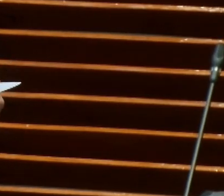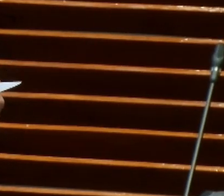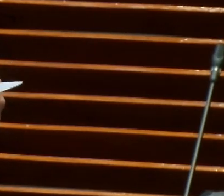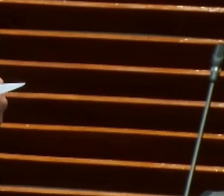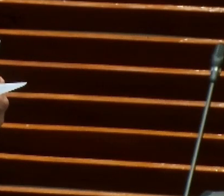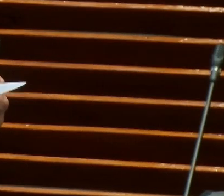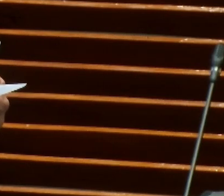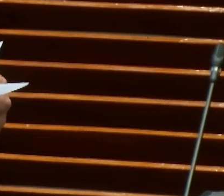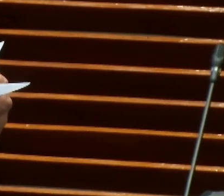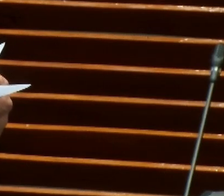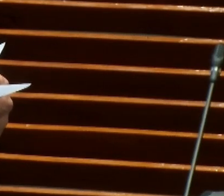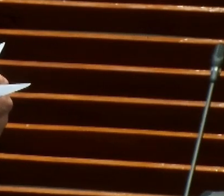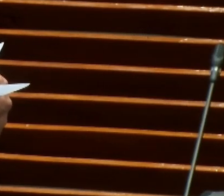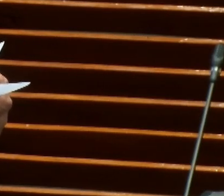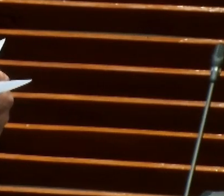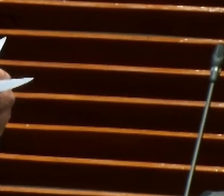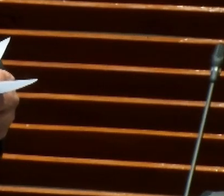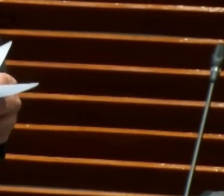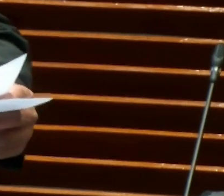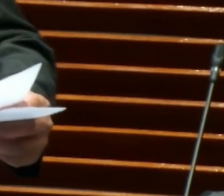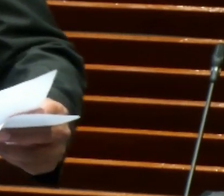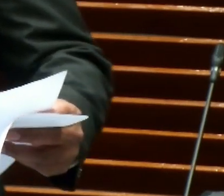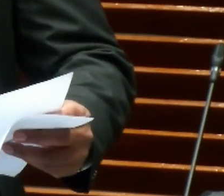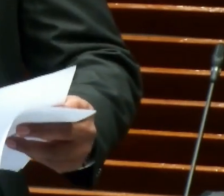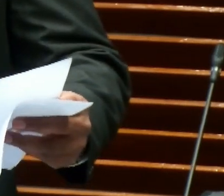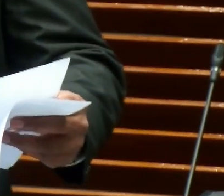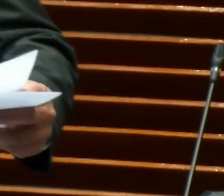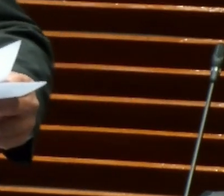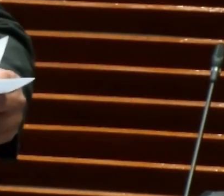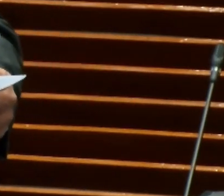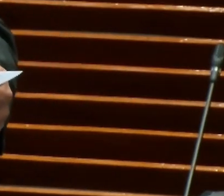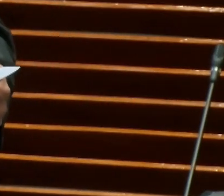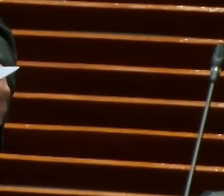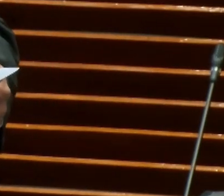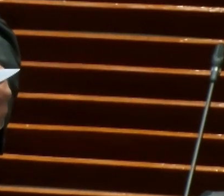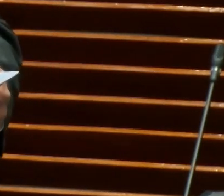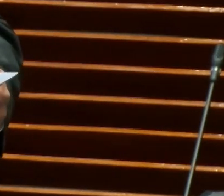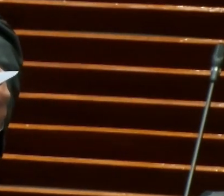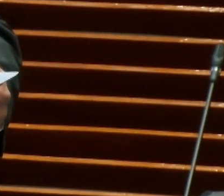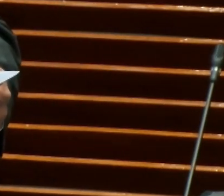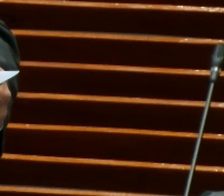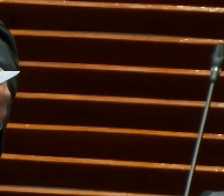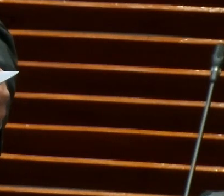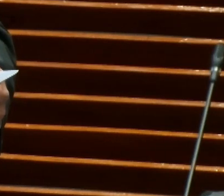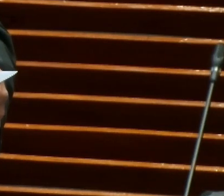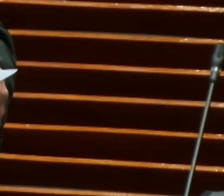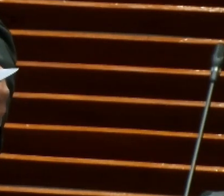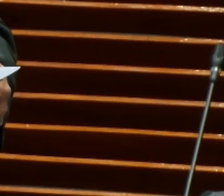our agriculture production and its contribution to GDP, which was once a driving economic sector of the